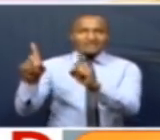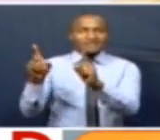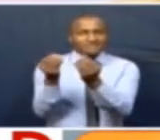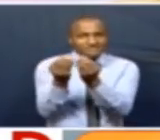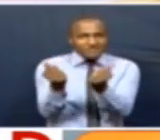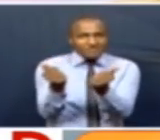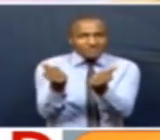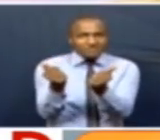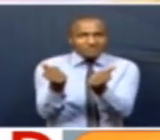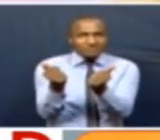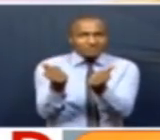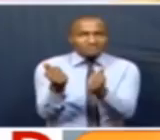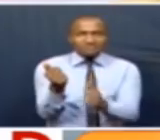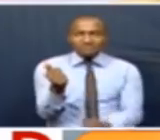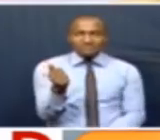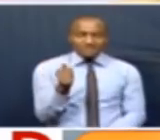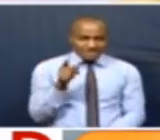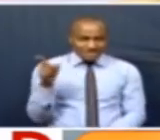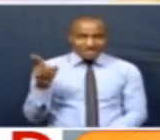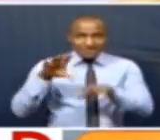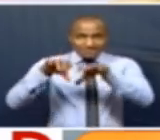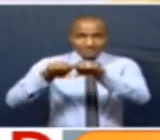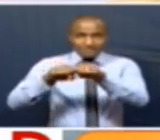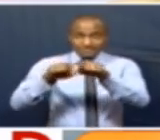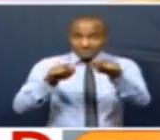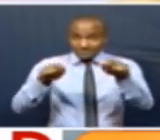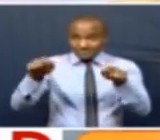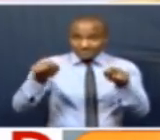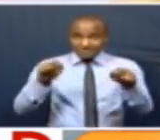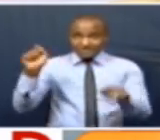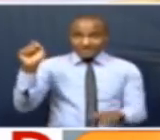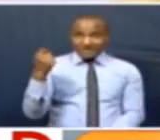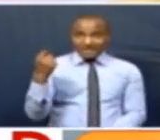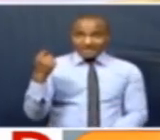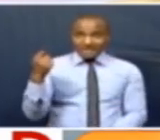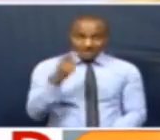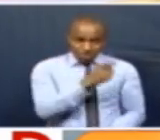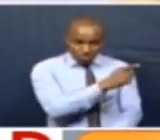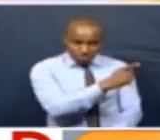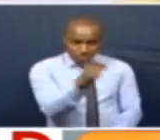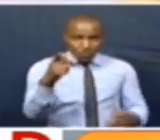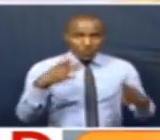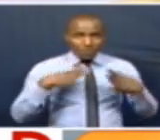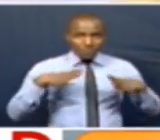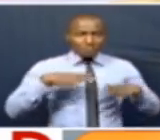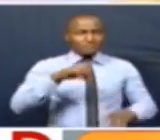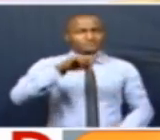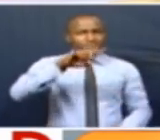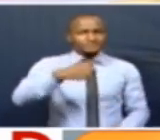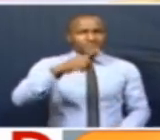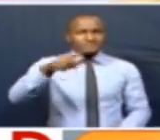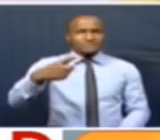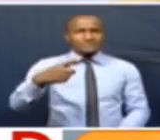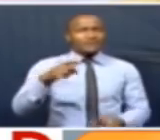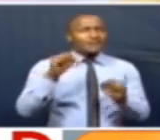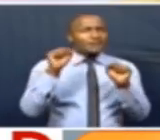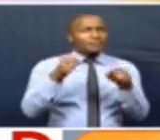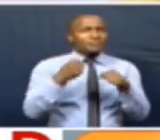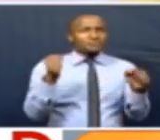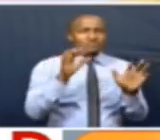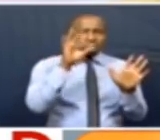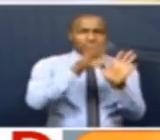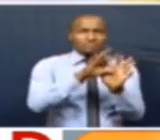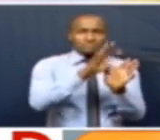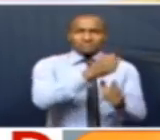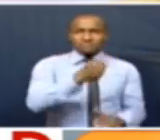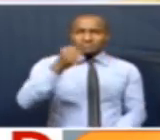kona fulani ati ndiye atakuwa anaendesha mambo ya Kenya, ati nyinyi wananchi mamilioni hamuna uwezo ya kuchagua